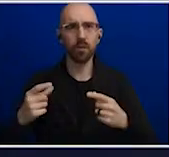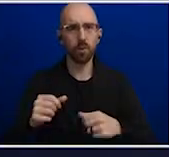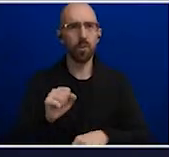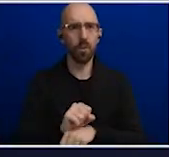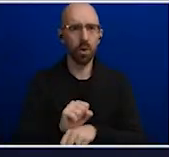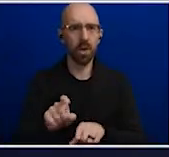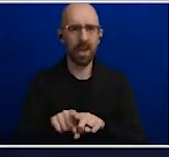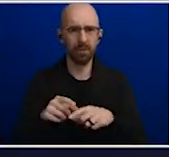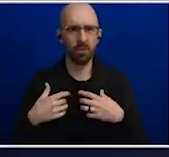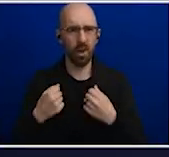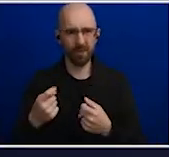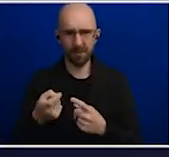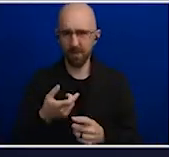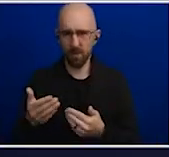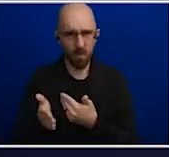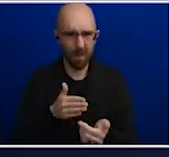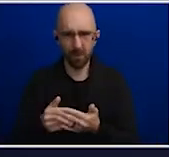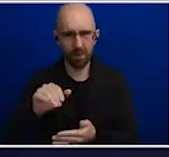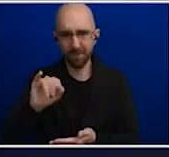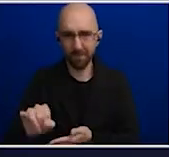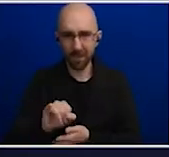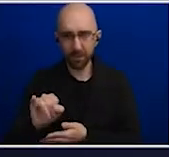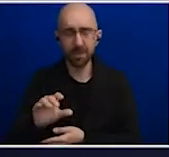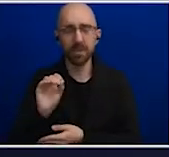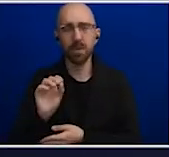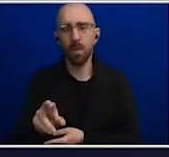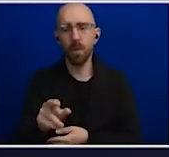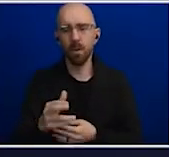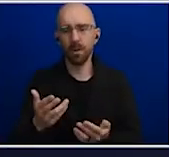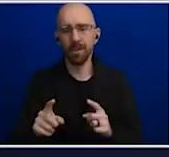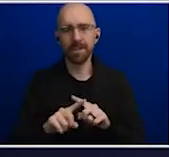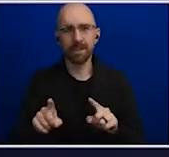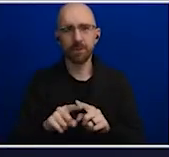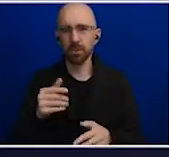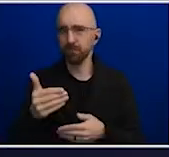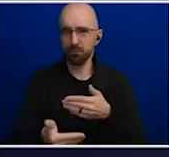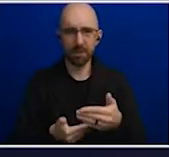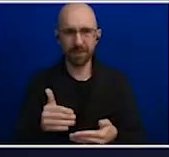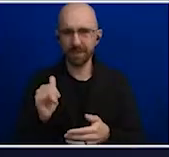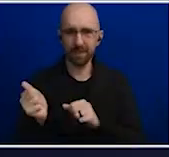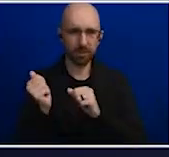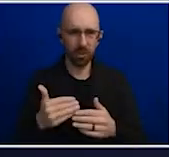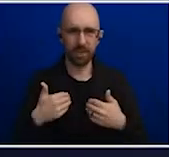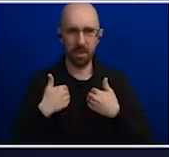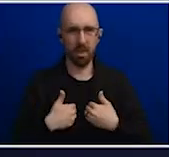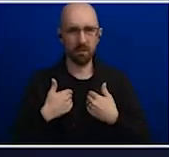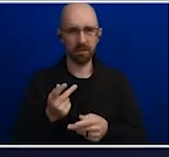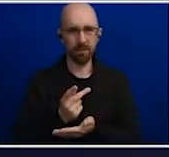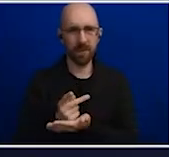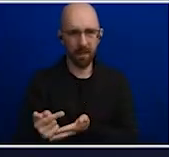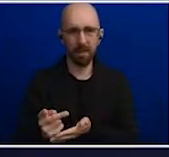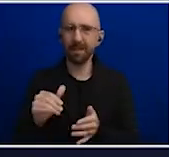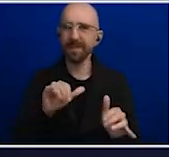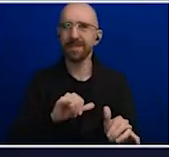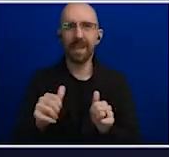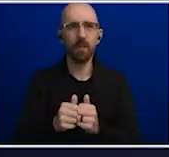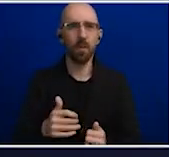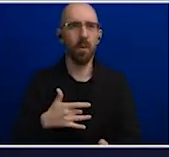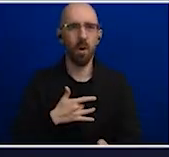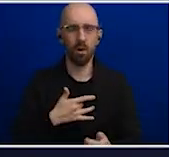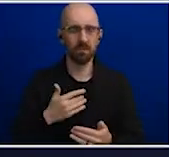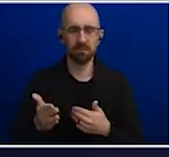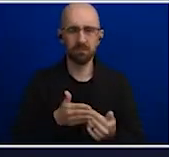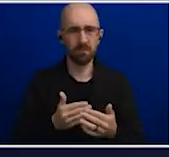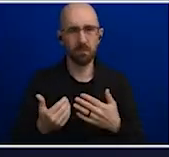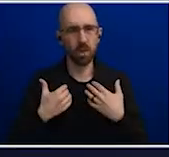whatever infection or different process that's causing the lungs to fail. And it's the same with the heart, whether it's recovering from a